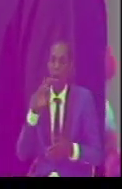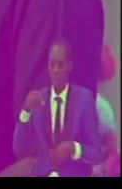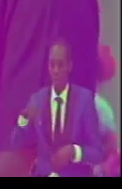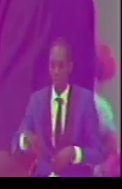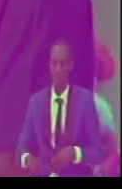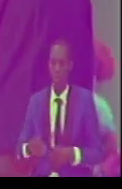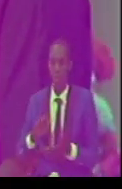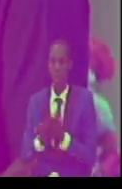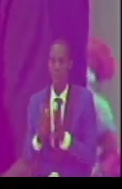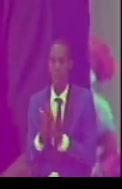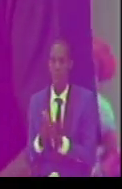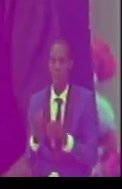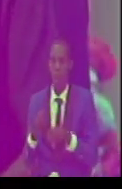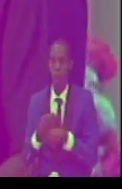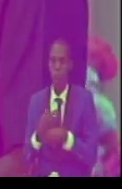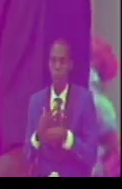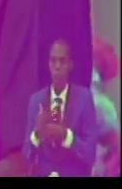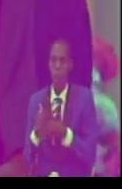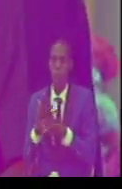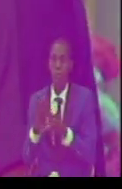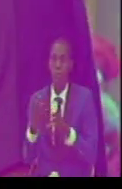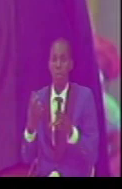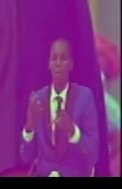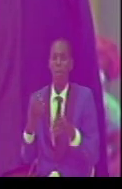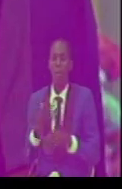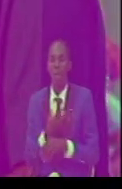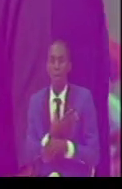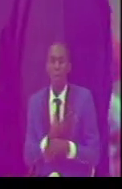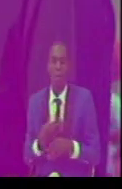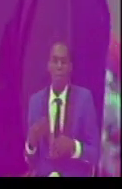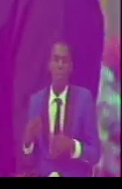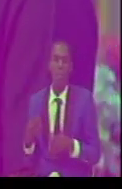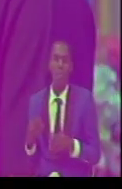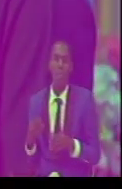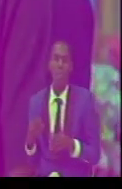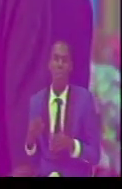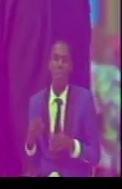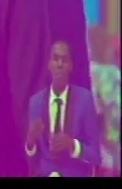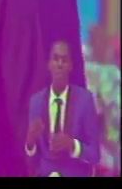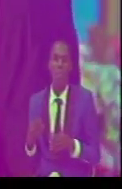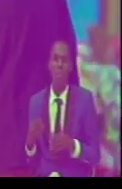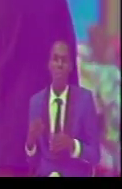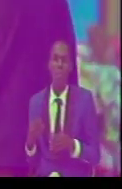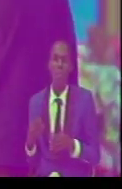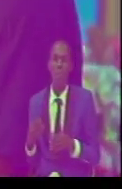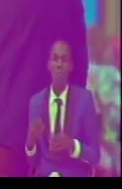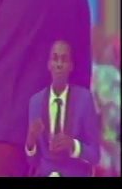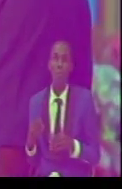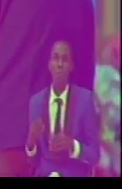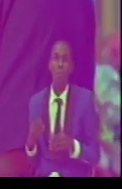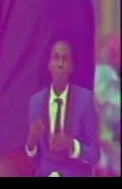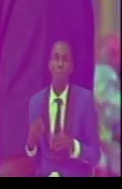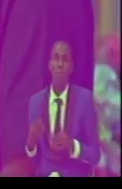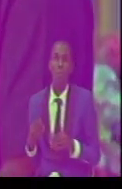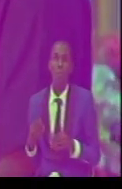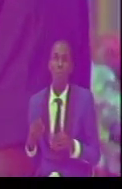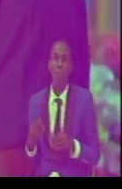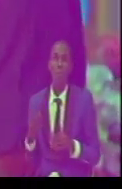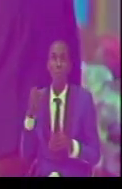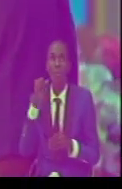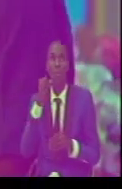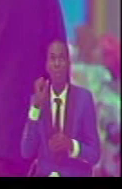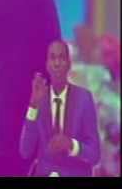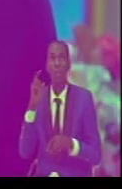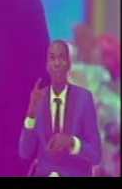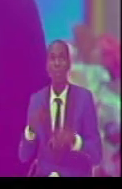village and then her legs got swollen. She had pida edema with a kind of varicose